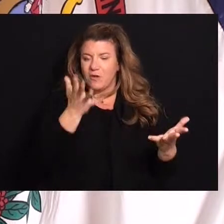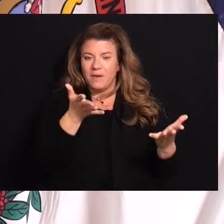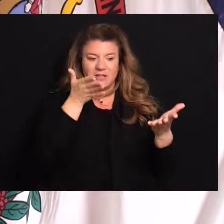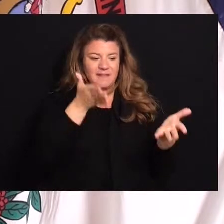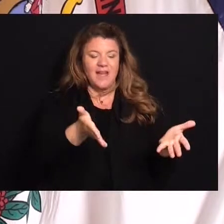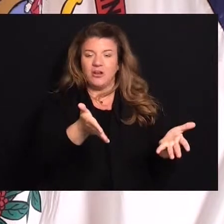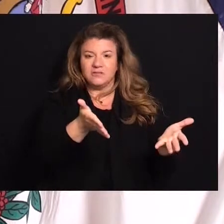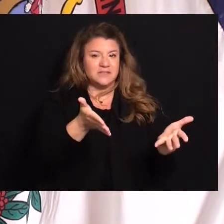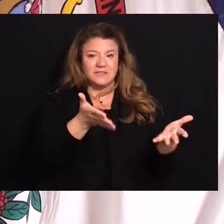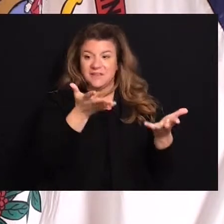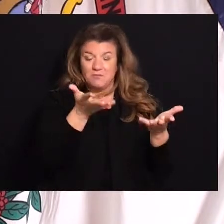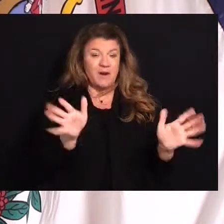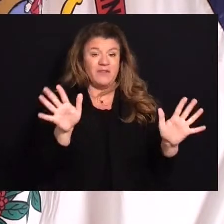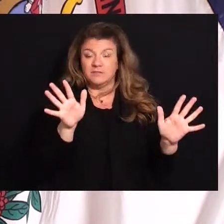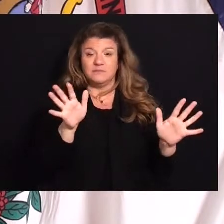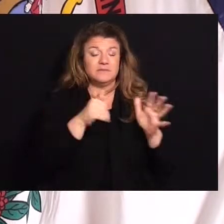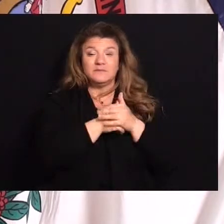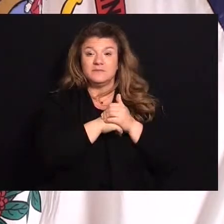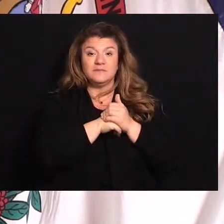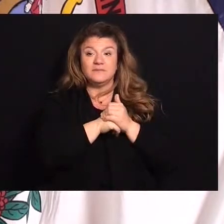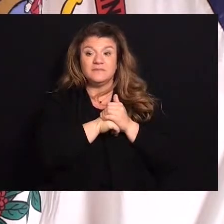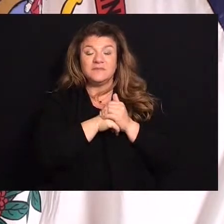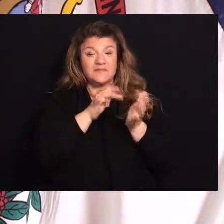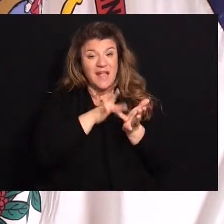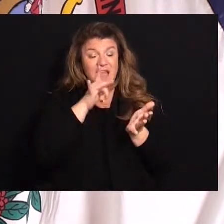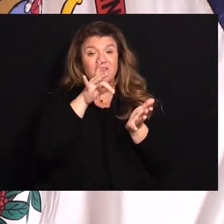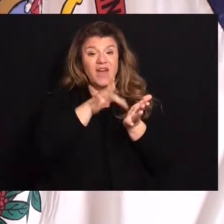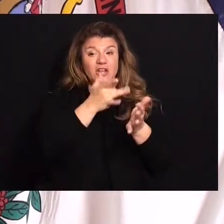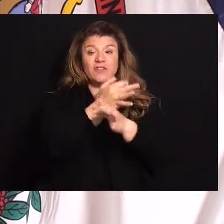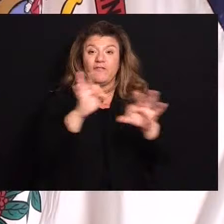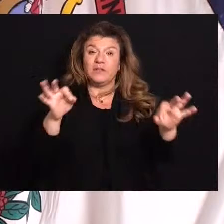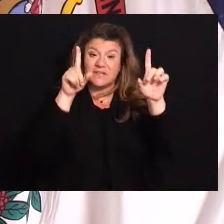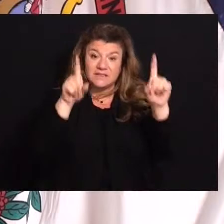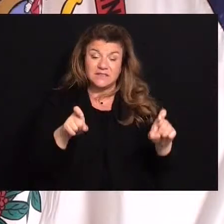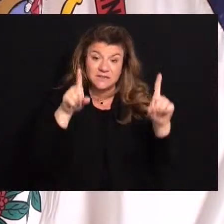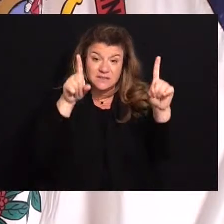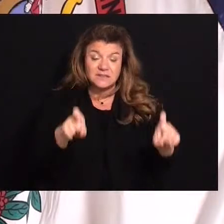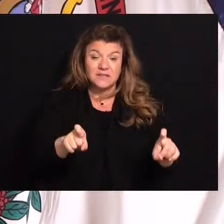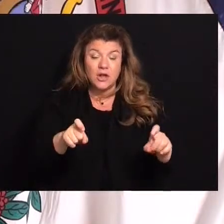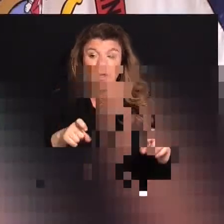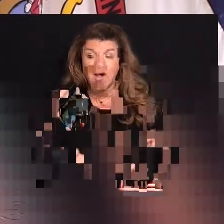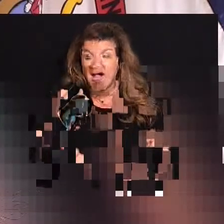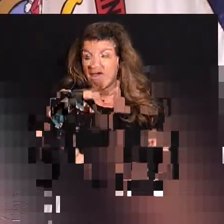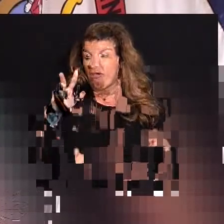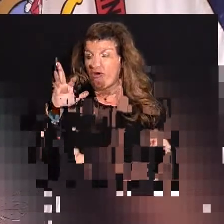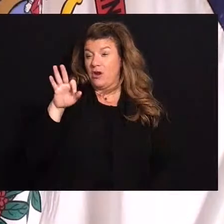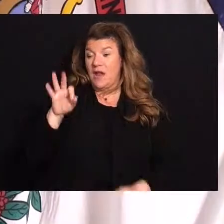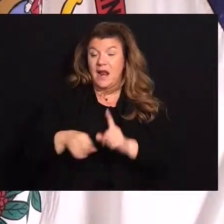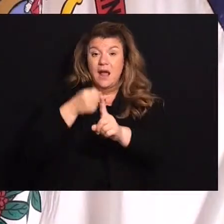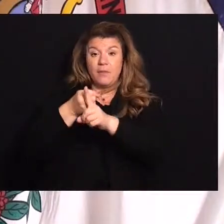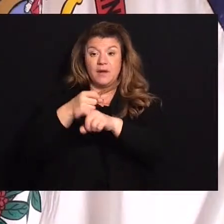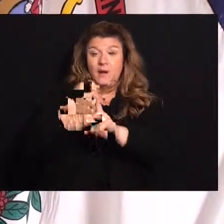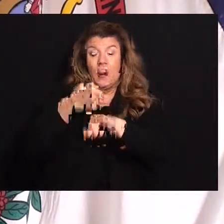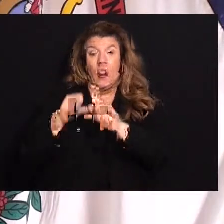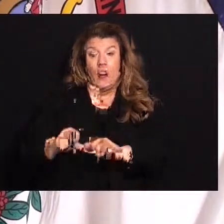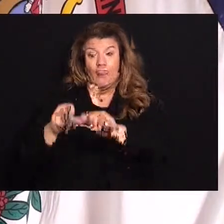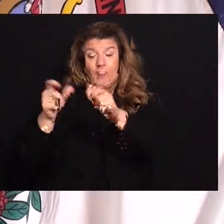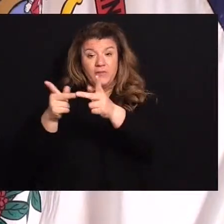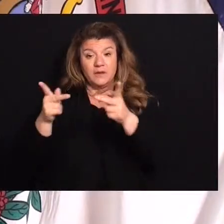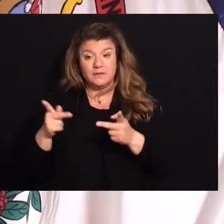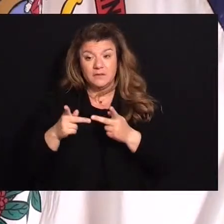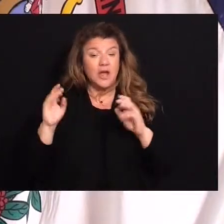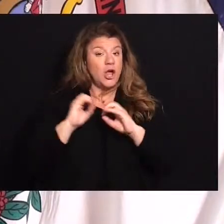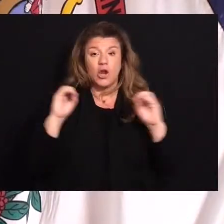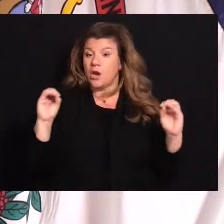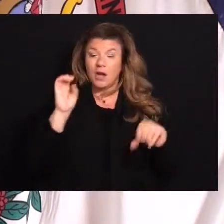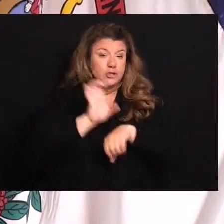info line is up. Take advantage of the free testing. We have 39 outbreaks in our long-term care facilities, none